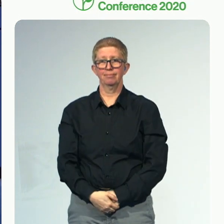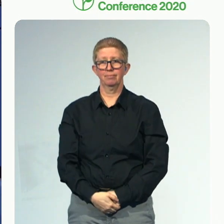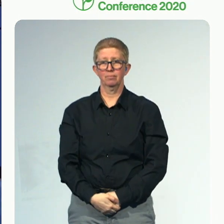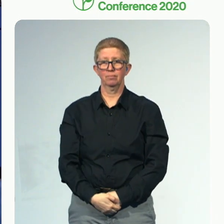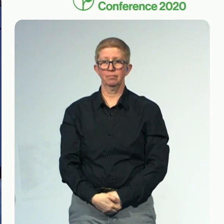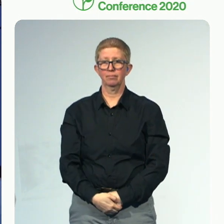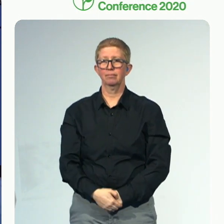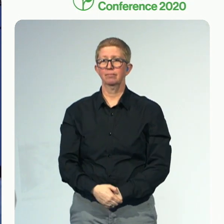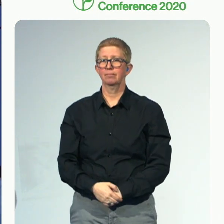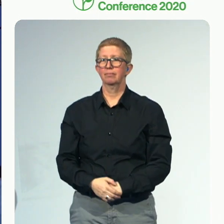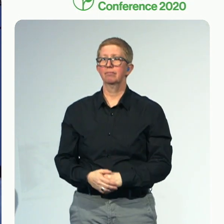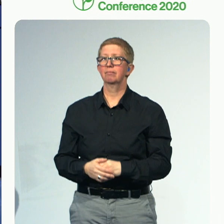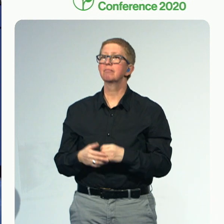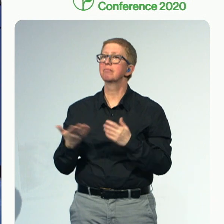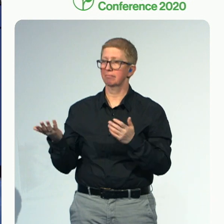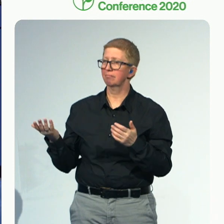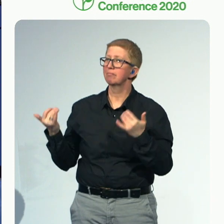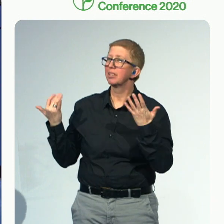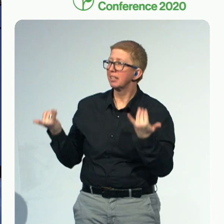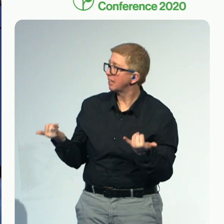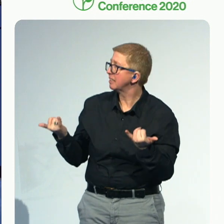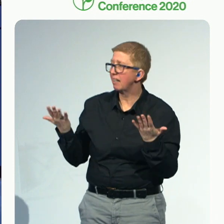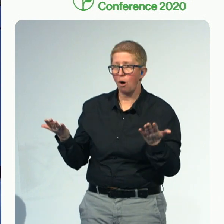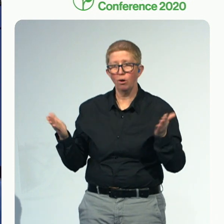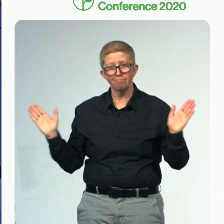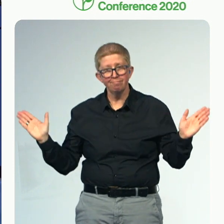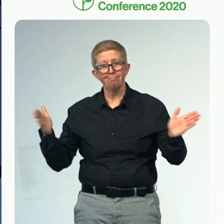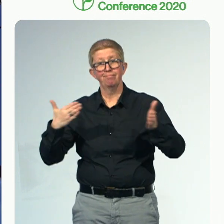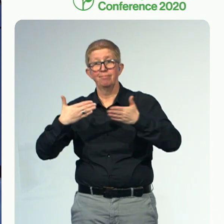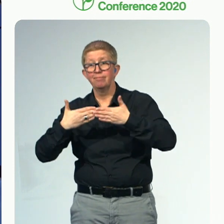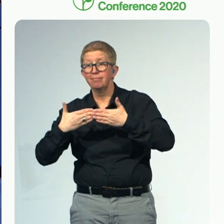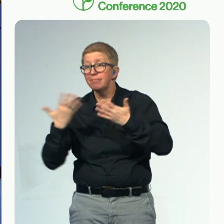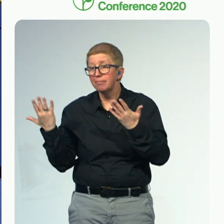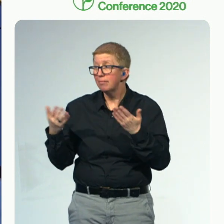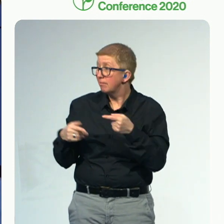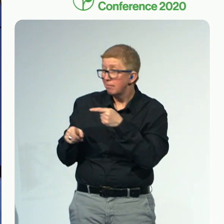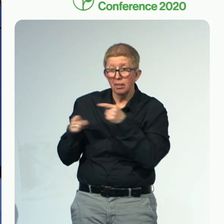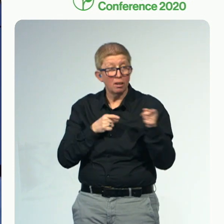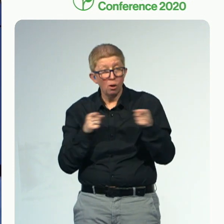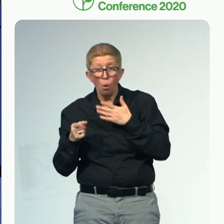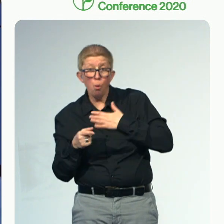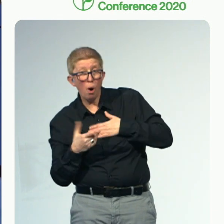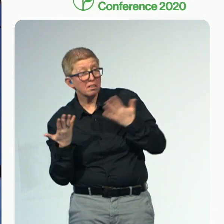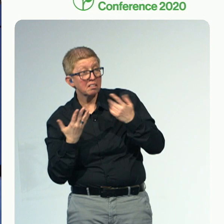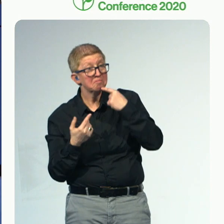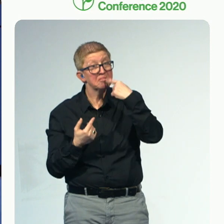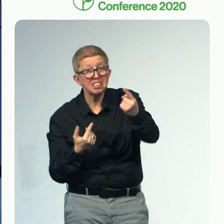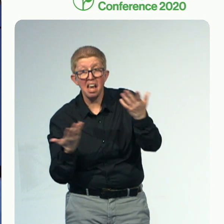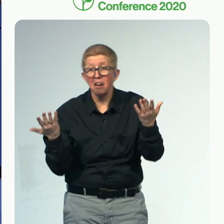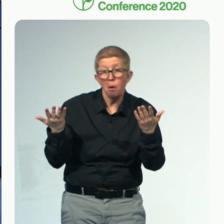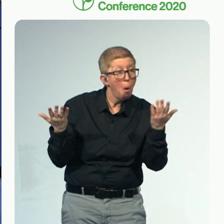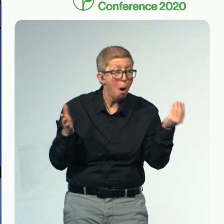To the whole panel, anything that you want to say that we have missed out so far that you want to add as your final